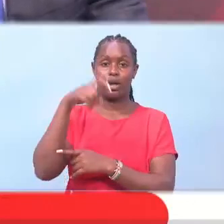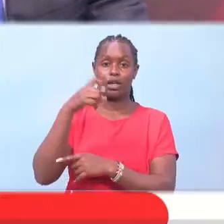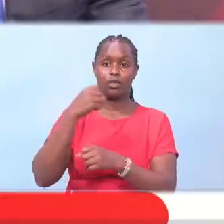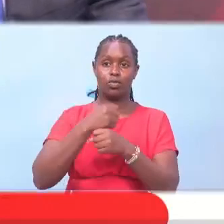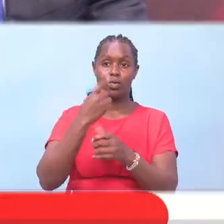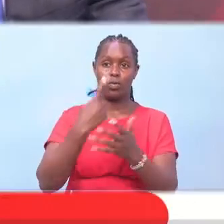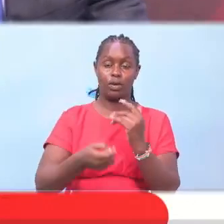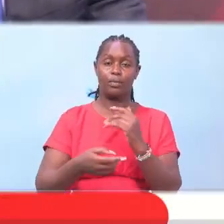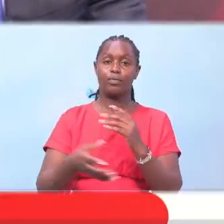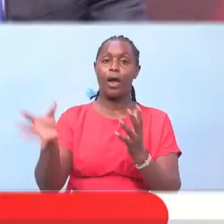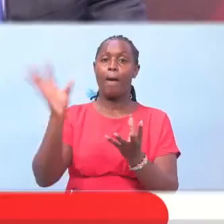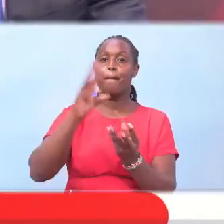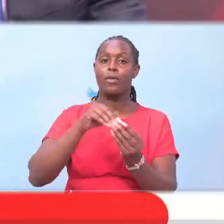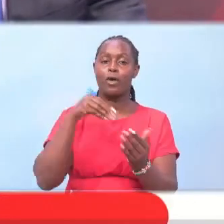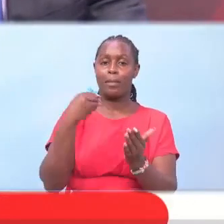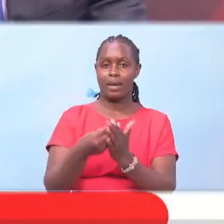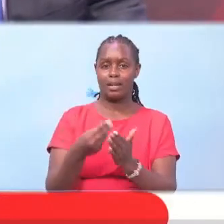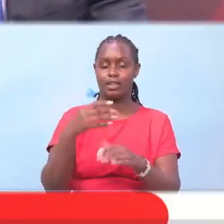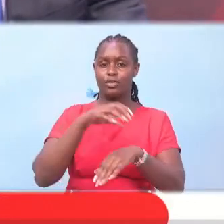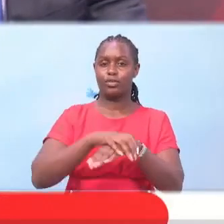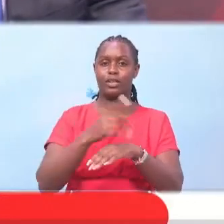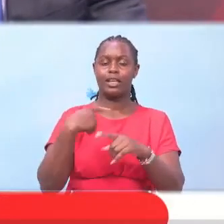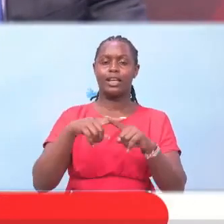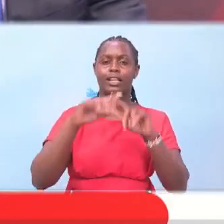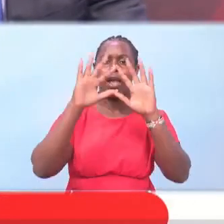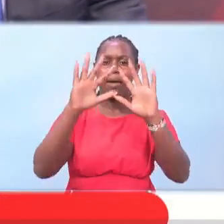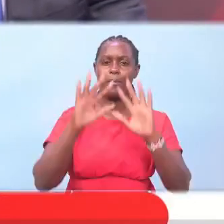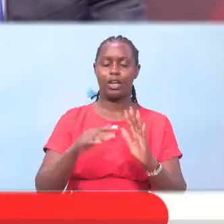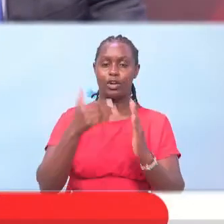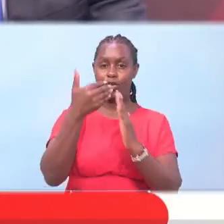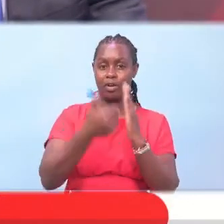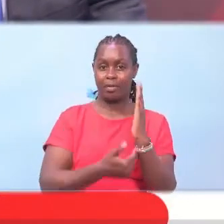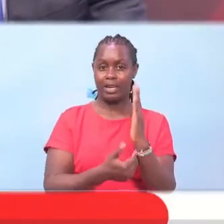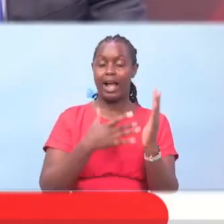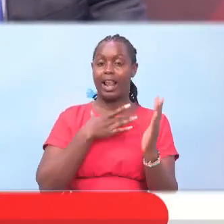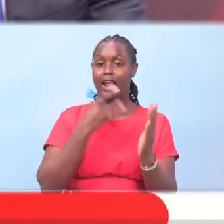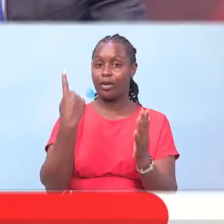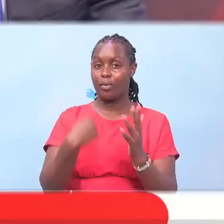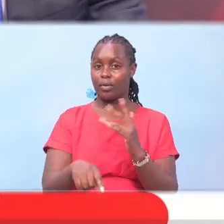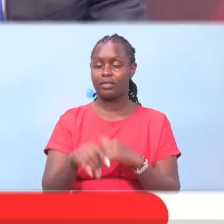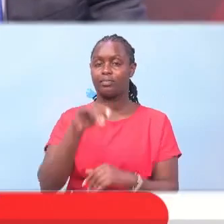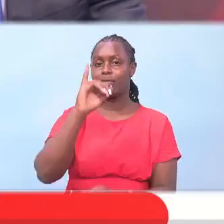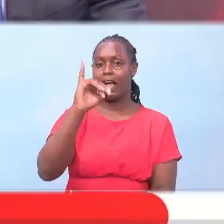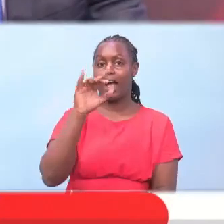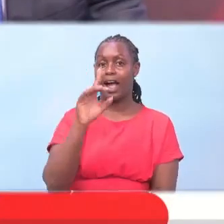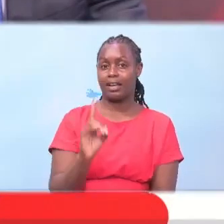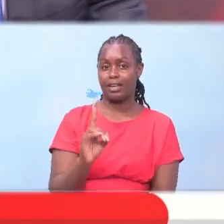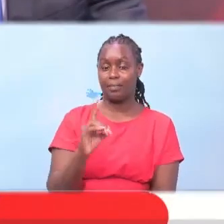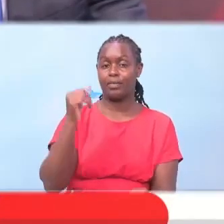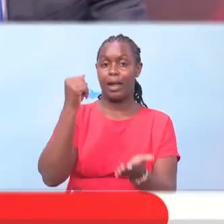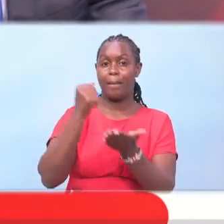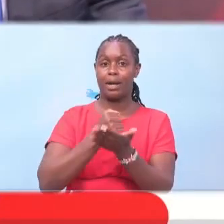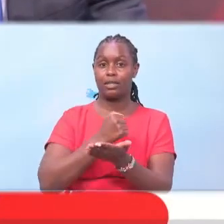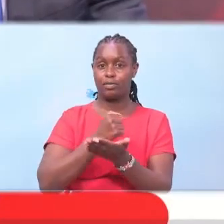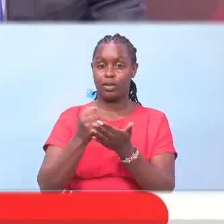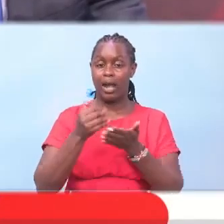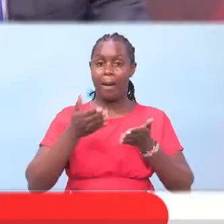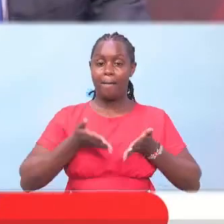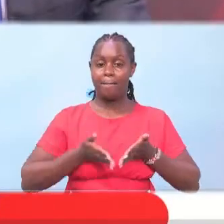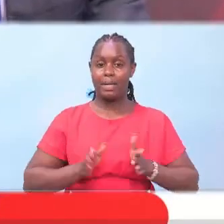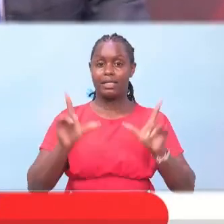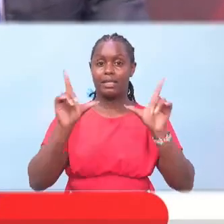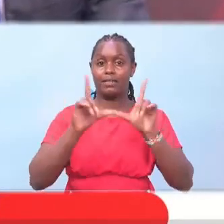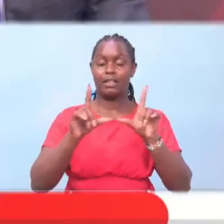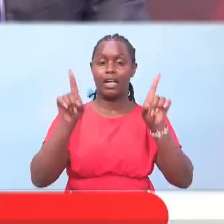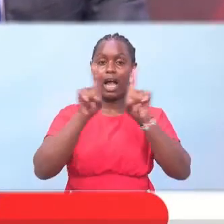allocate more funds to obtain essential documents, such as their national IDs, passports, birth certificates, and death certificates.